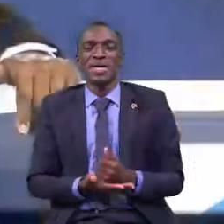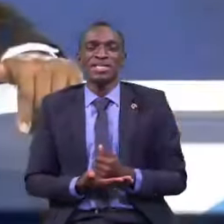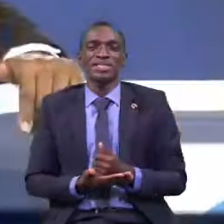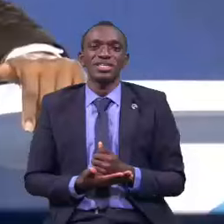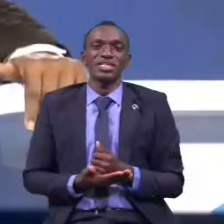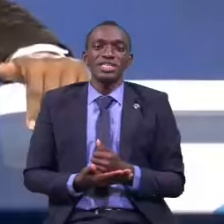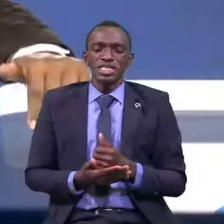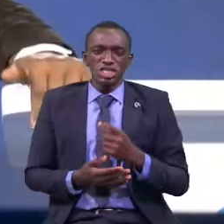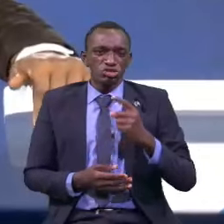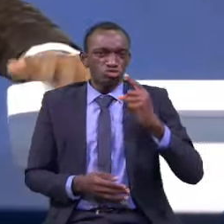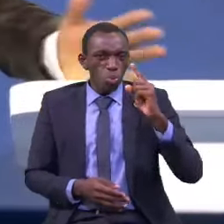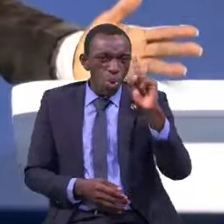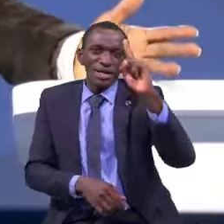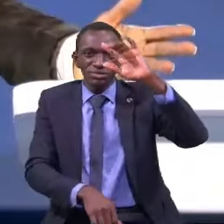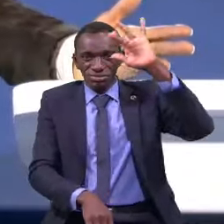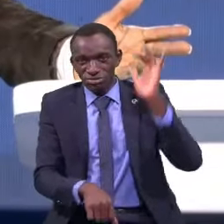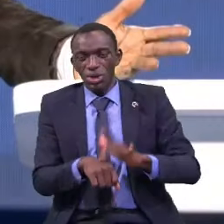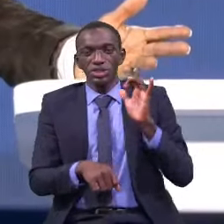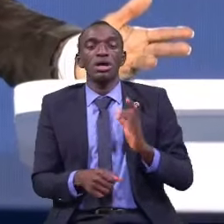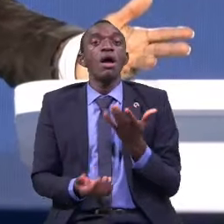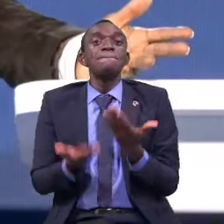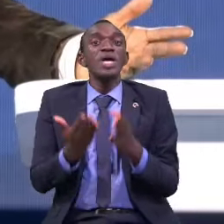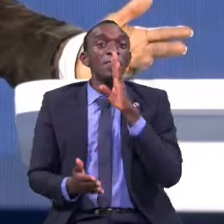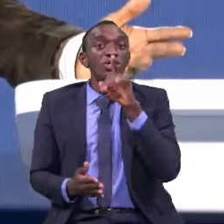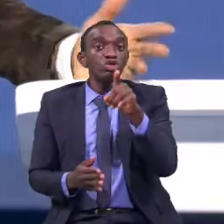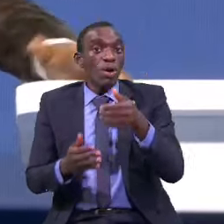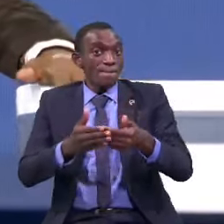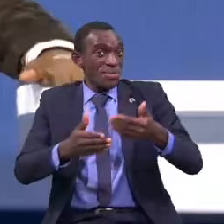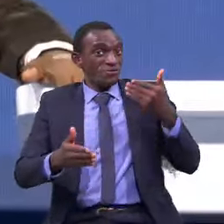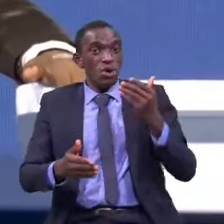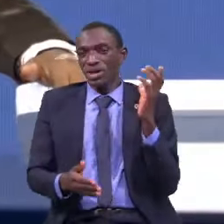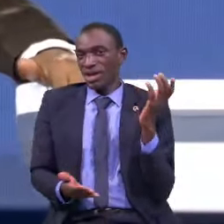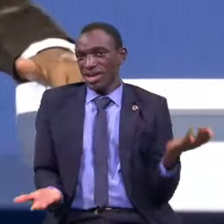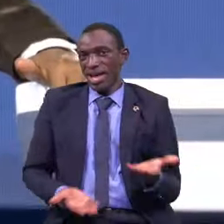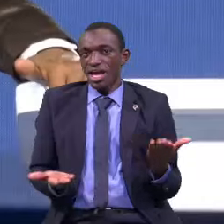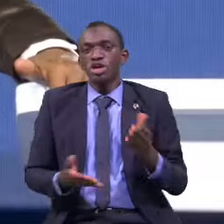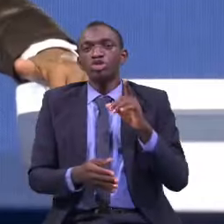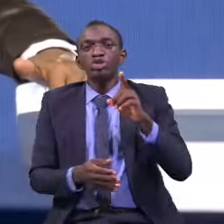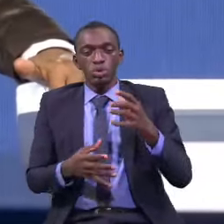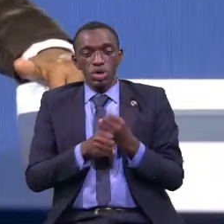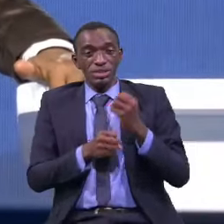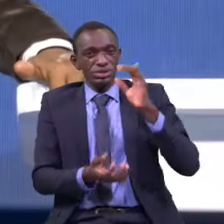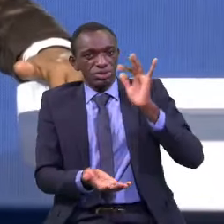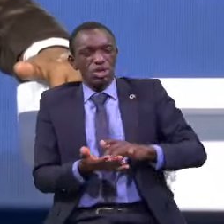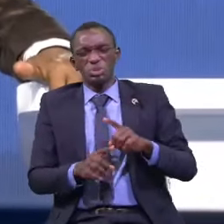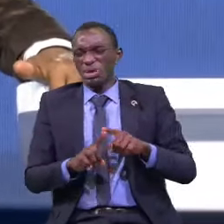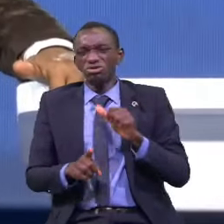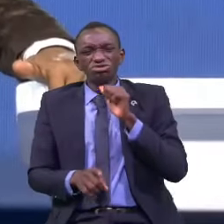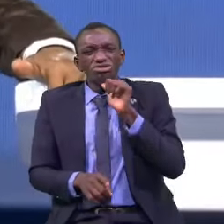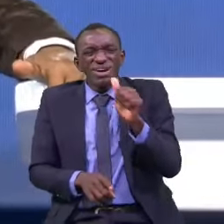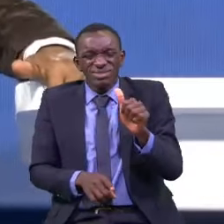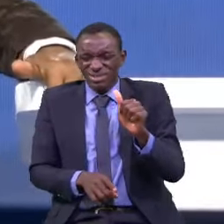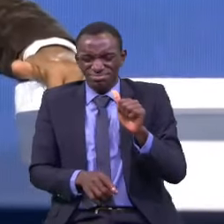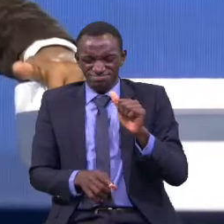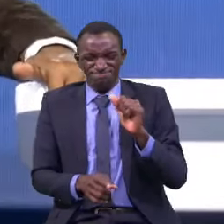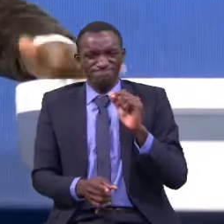Single touch. Or maybe if you were here before, you got a touch before, and you had something partial, tonight,